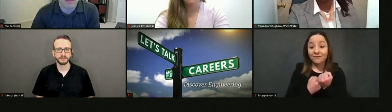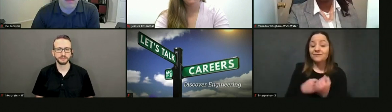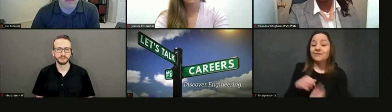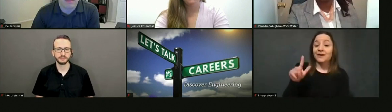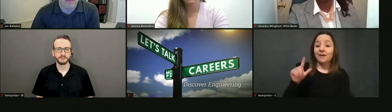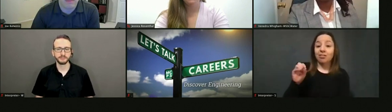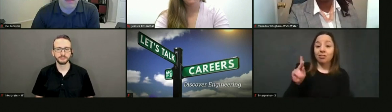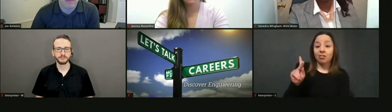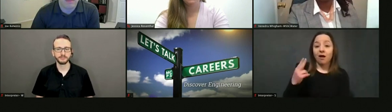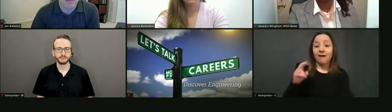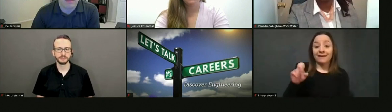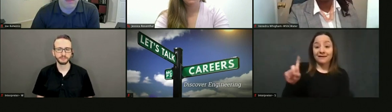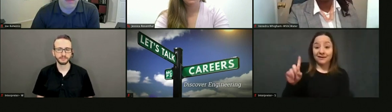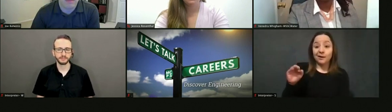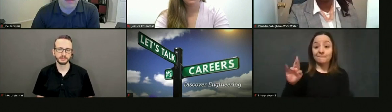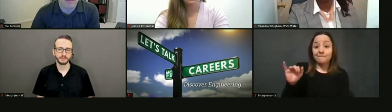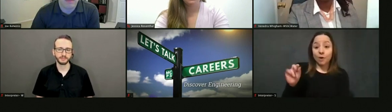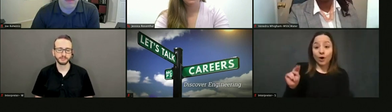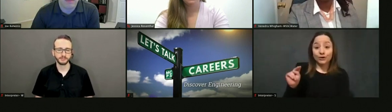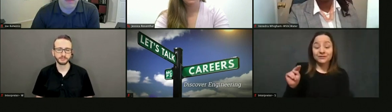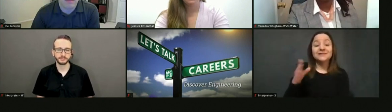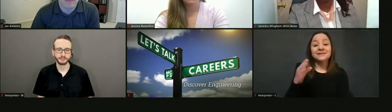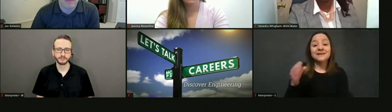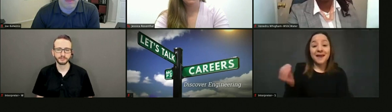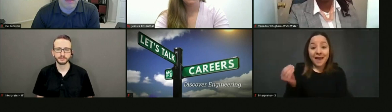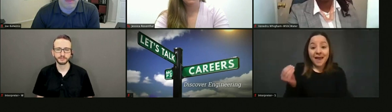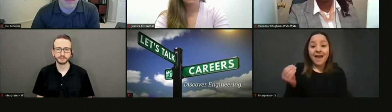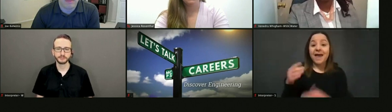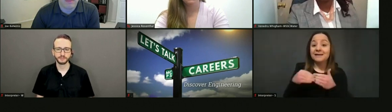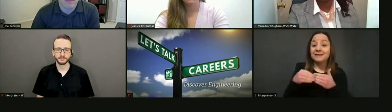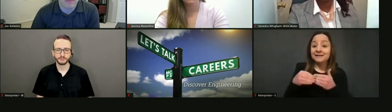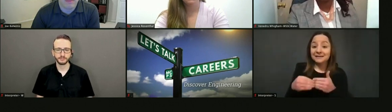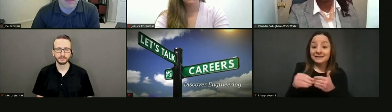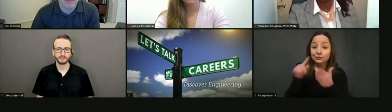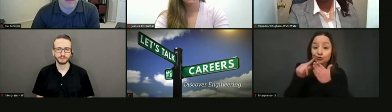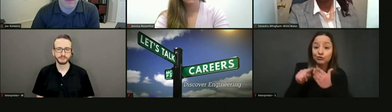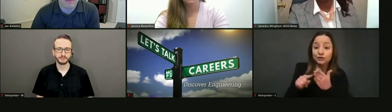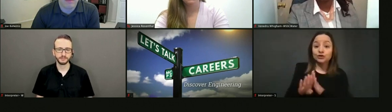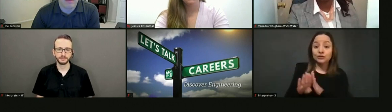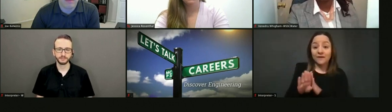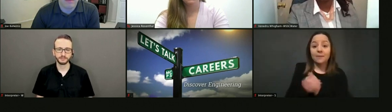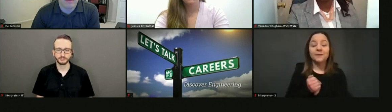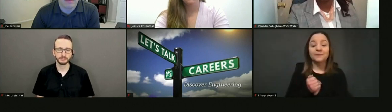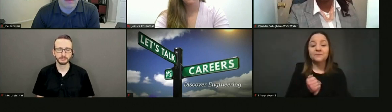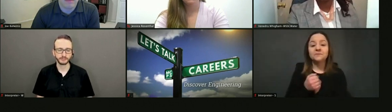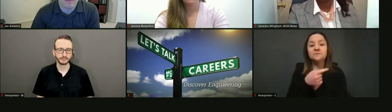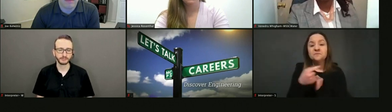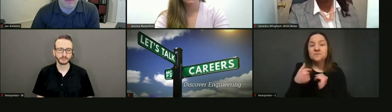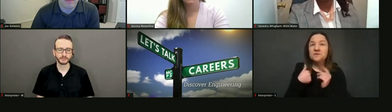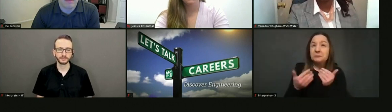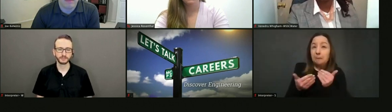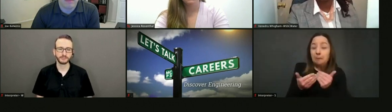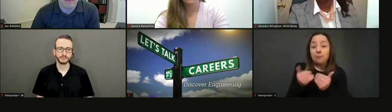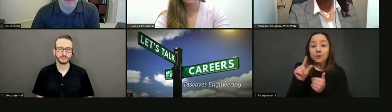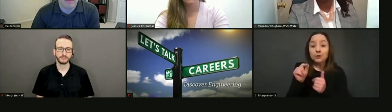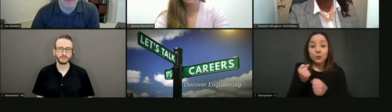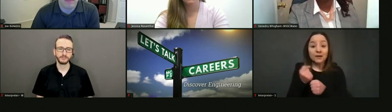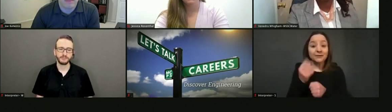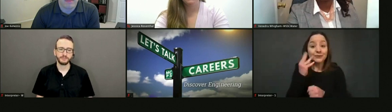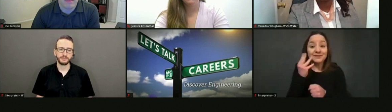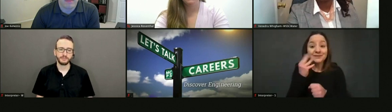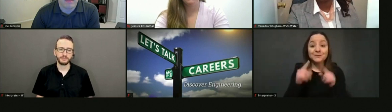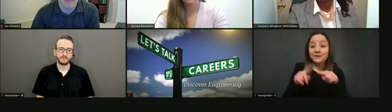Our next guest is Mr. Joe Batwinis, a graduate from the APEX program at Walter Johnson High School, right here